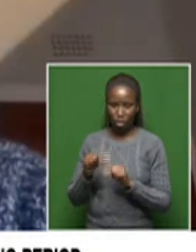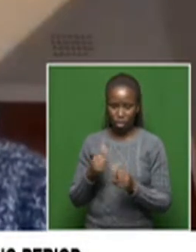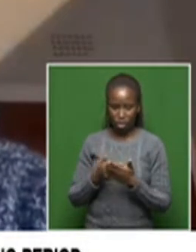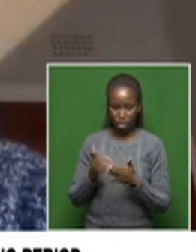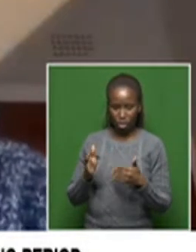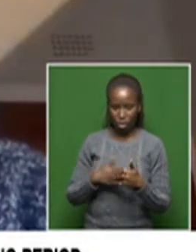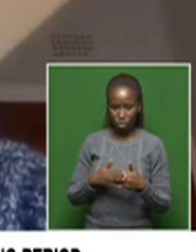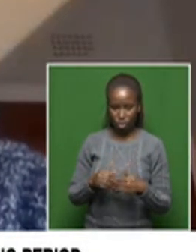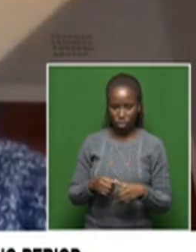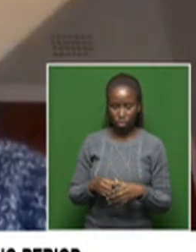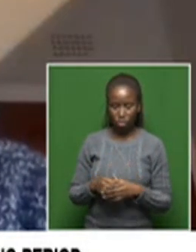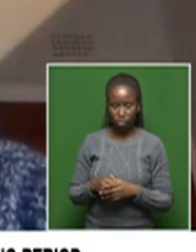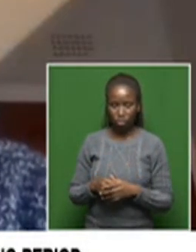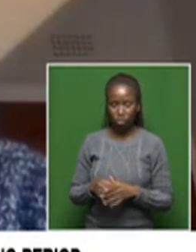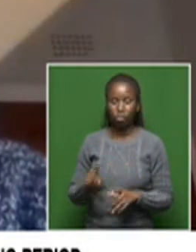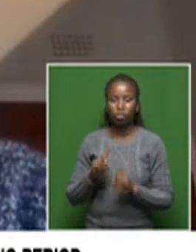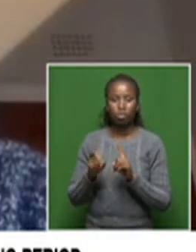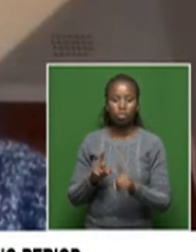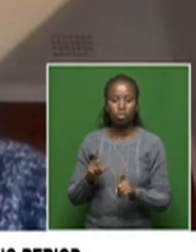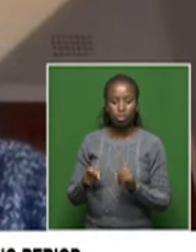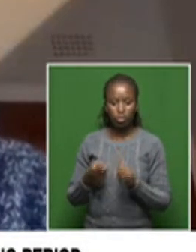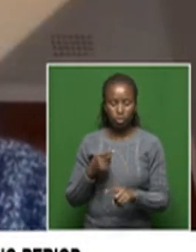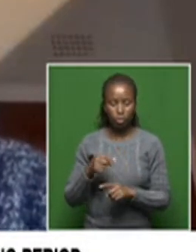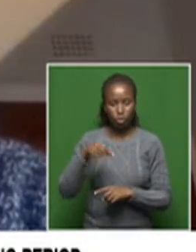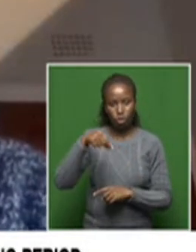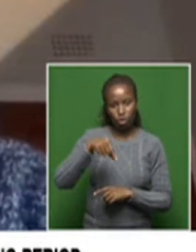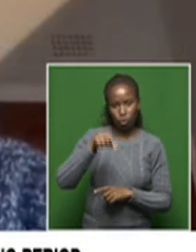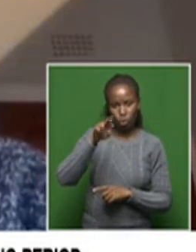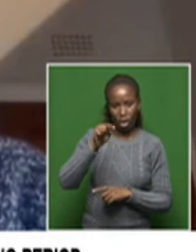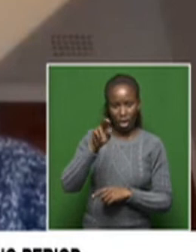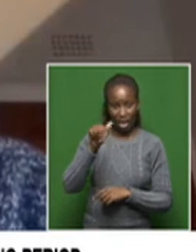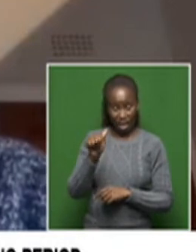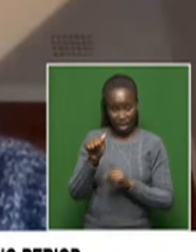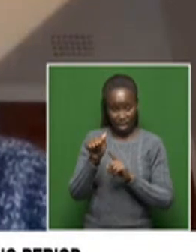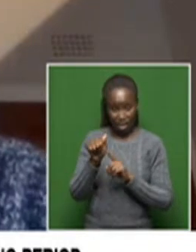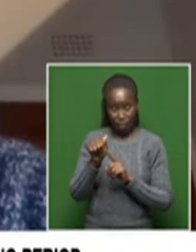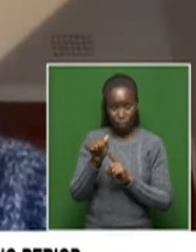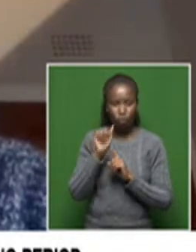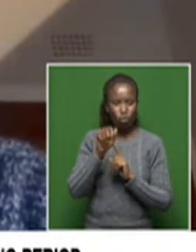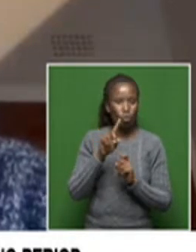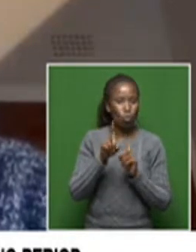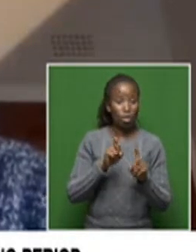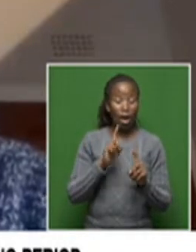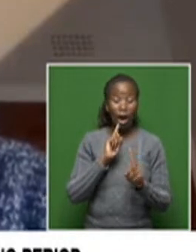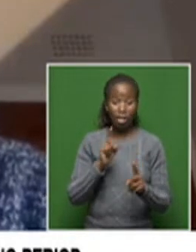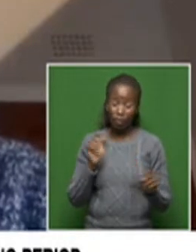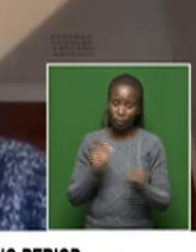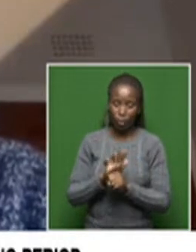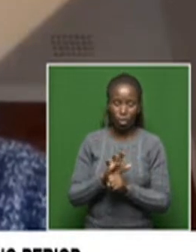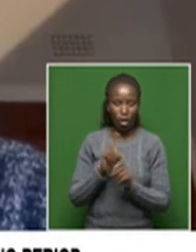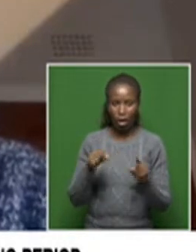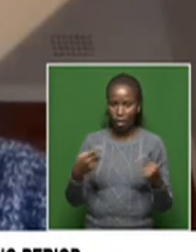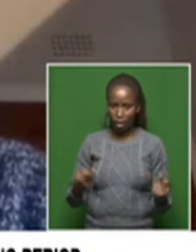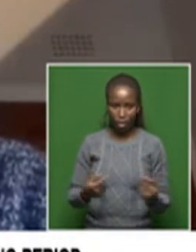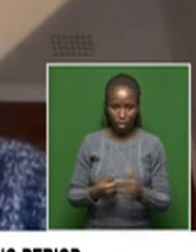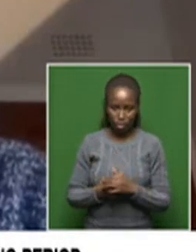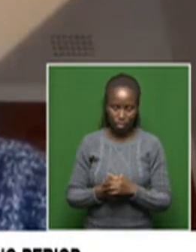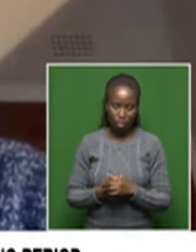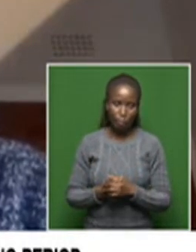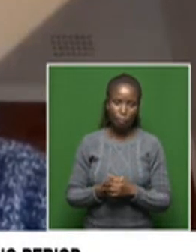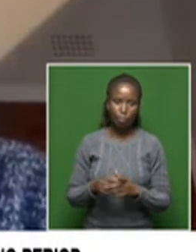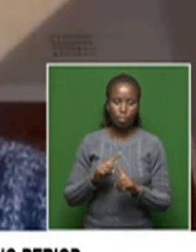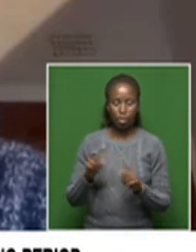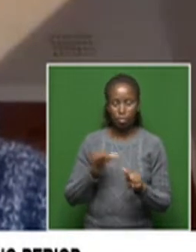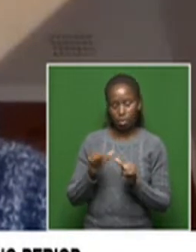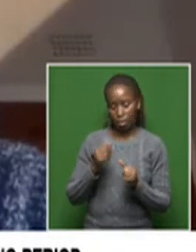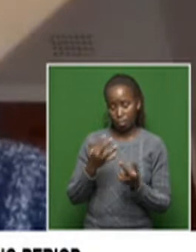out. The questions in the Q&A, we will not be able to get to all of them, but I hope perhaps the panelists